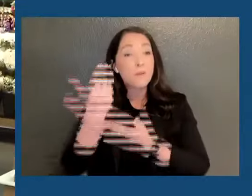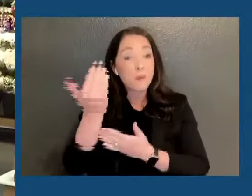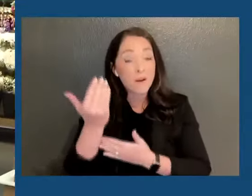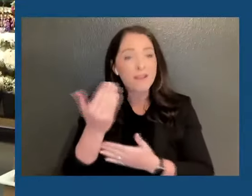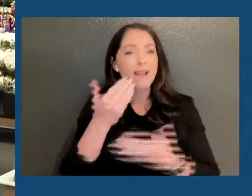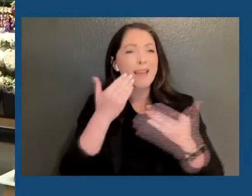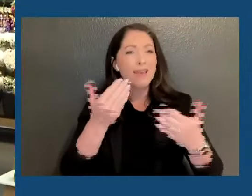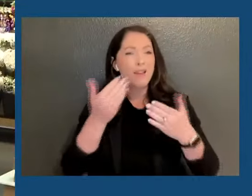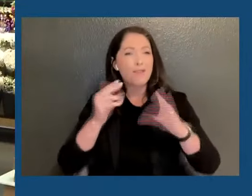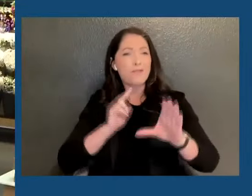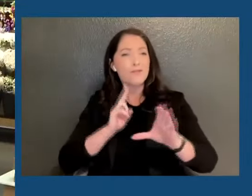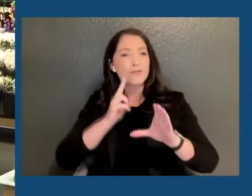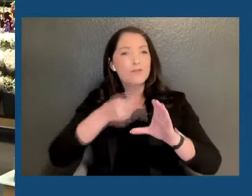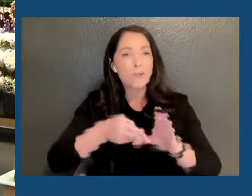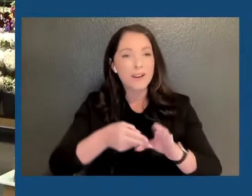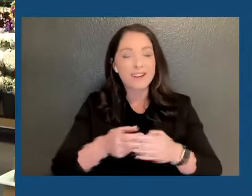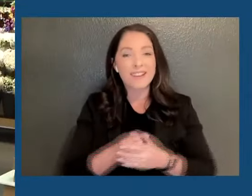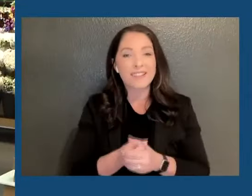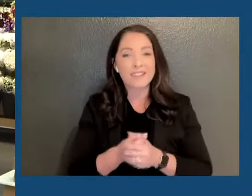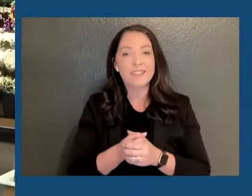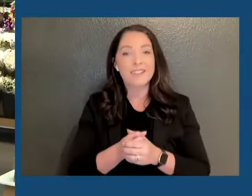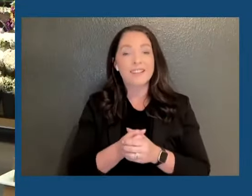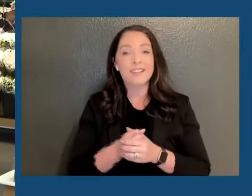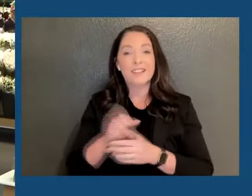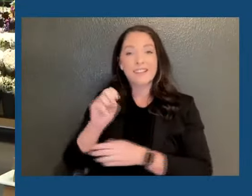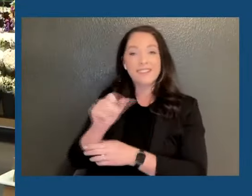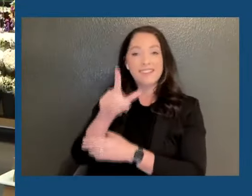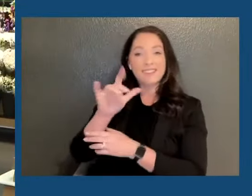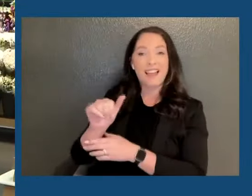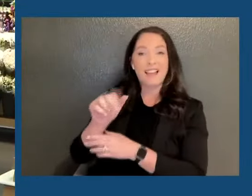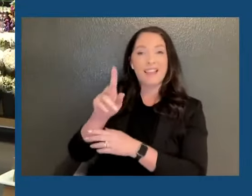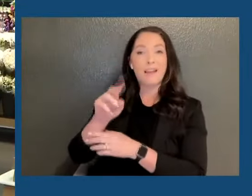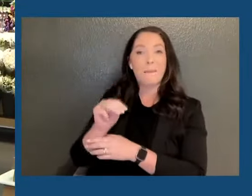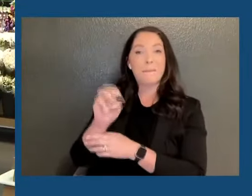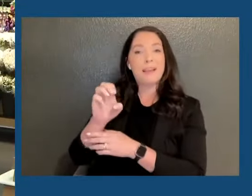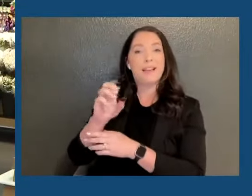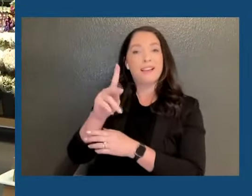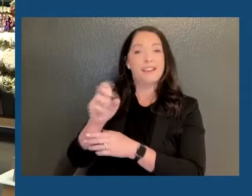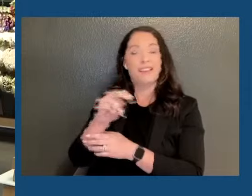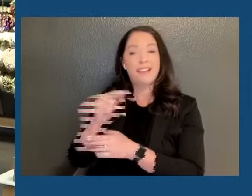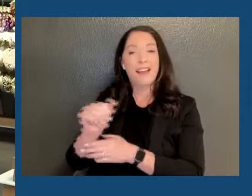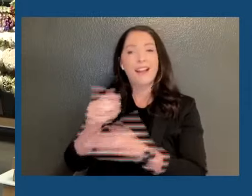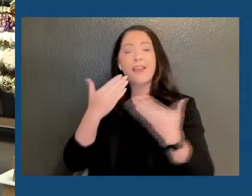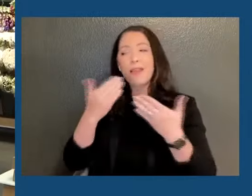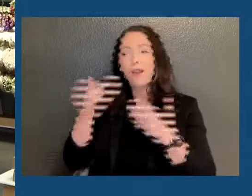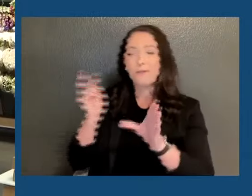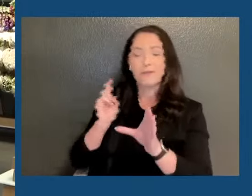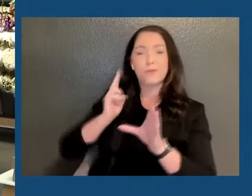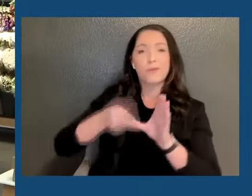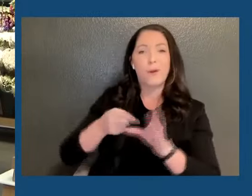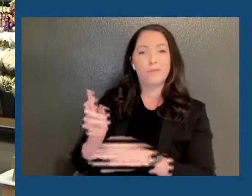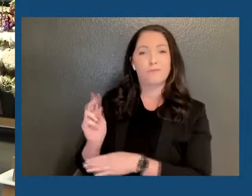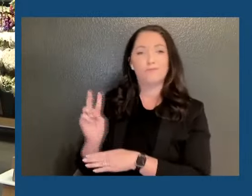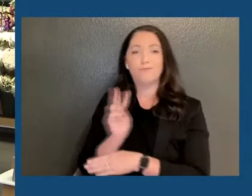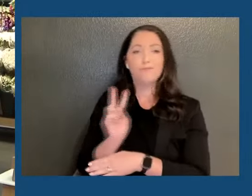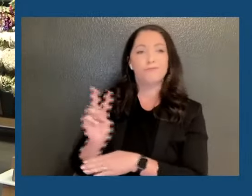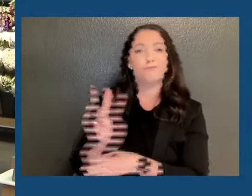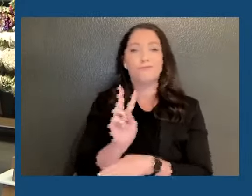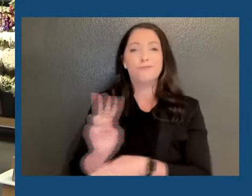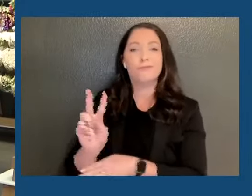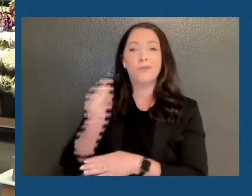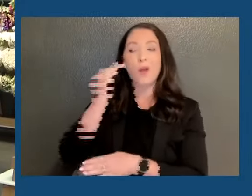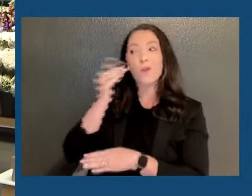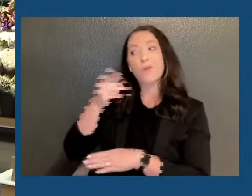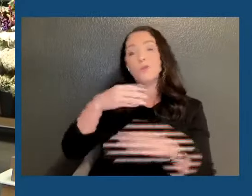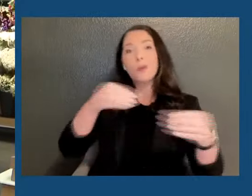Thank you for joining us, and Sally McKenna, thank you for joining me here today. And I know you had a lot of shopping to do. She